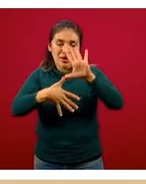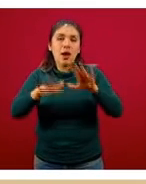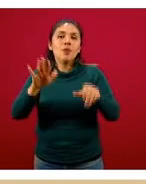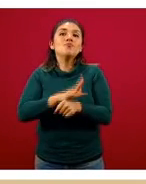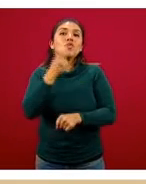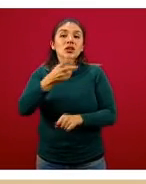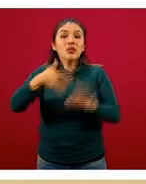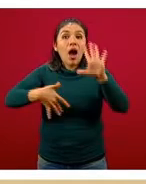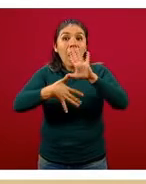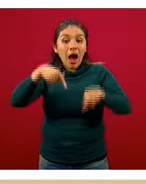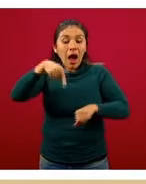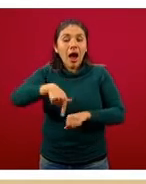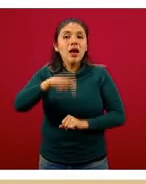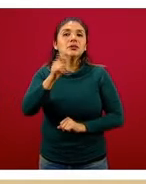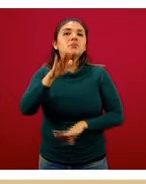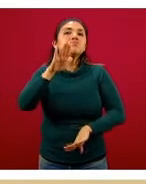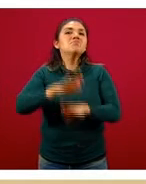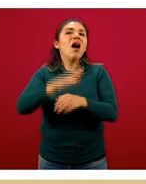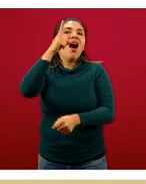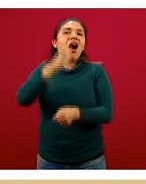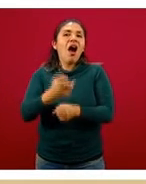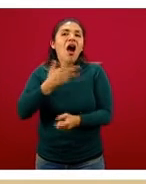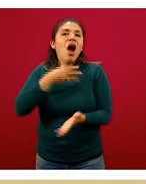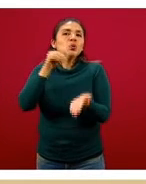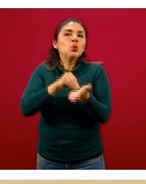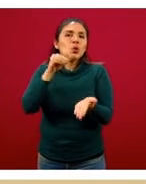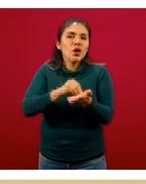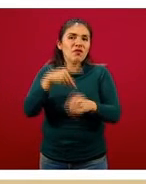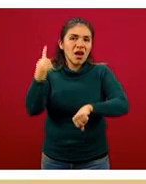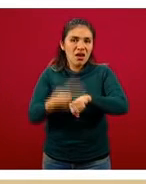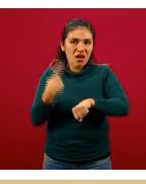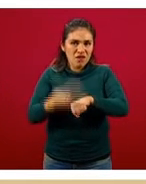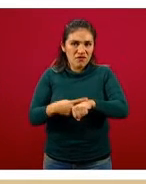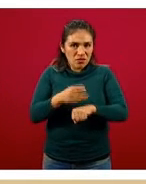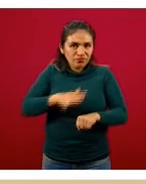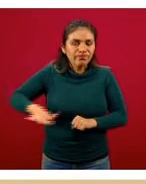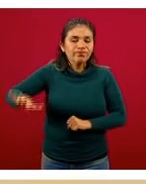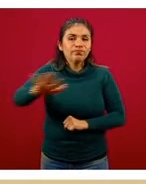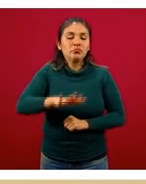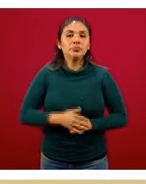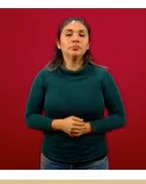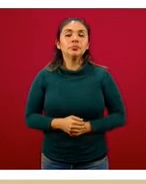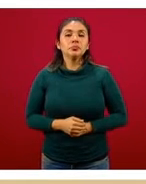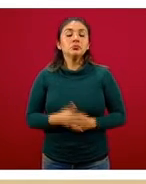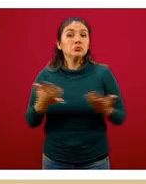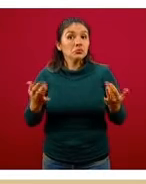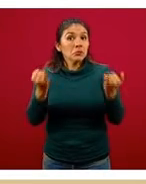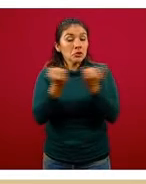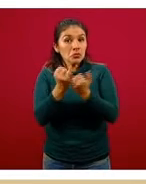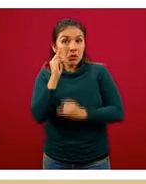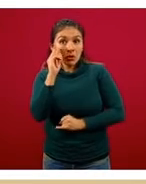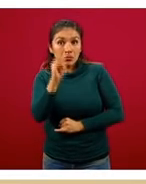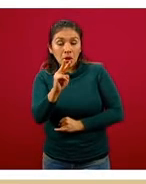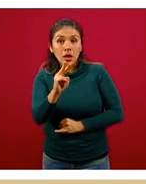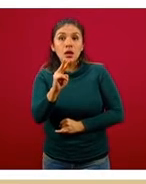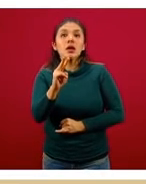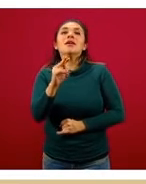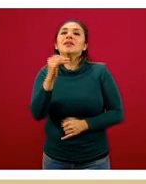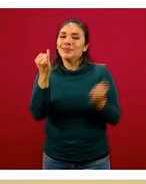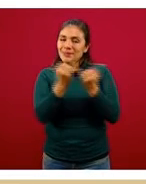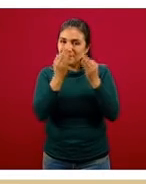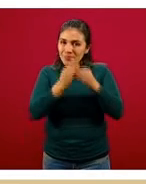which continues to go down, while the Americas are the ones with the highest percentage